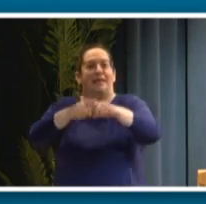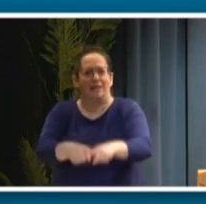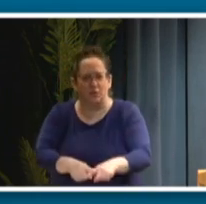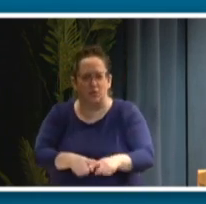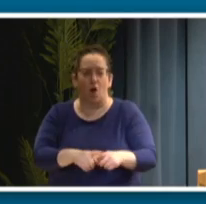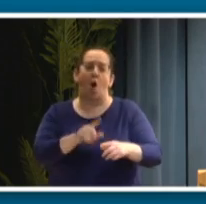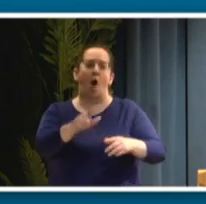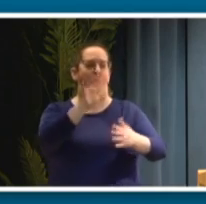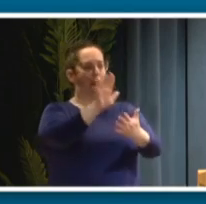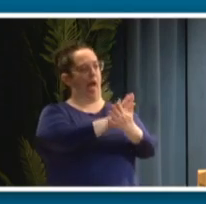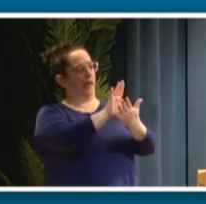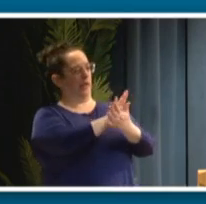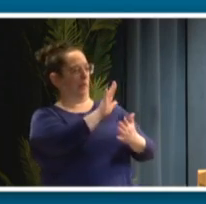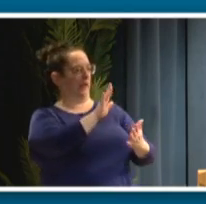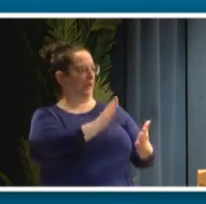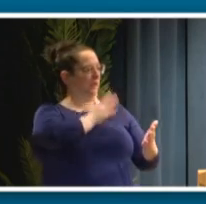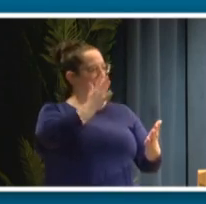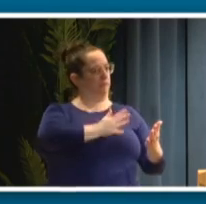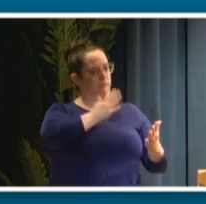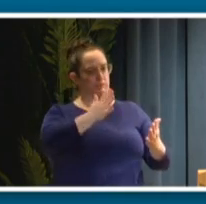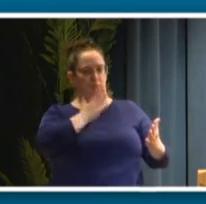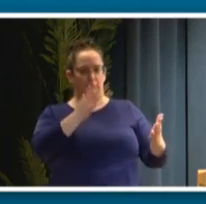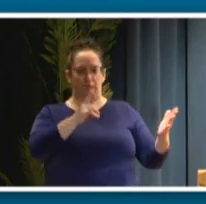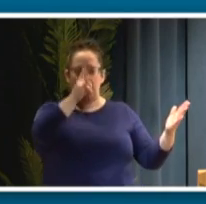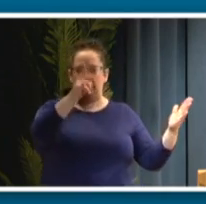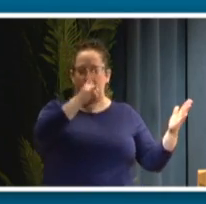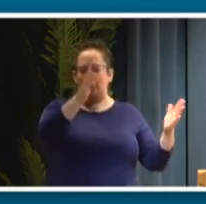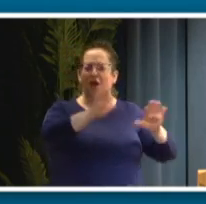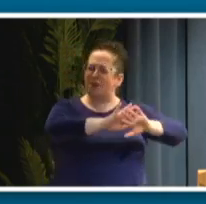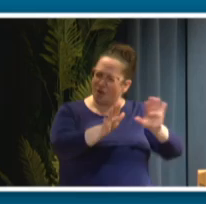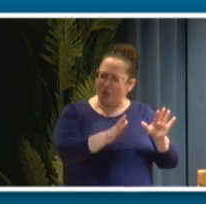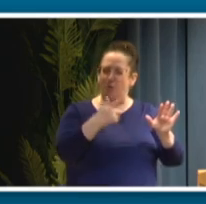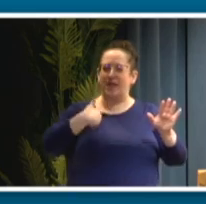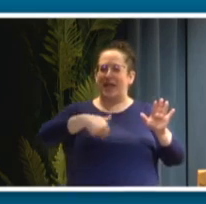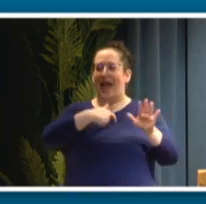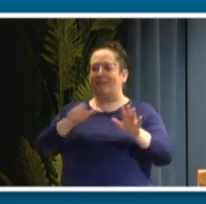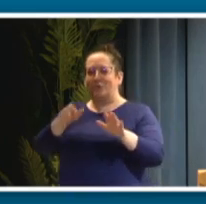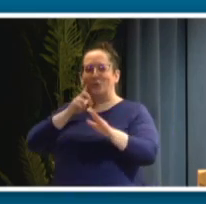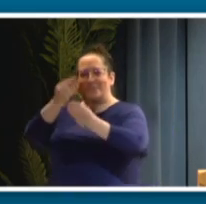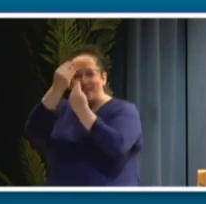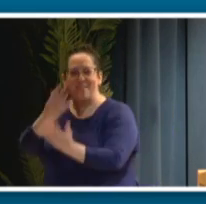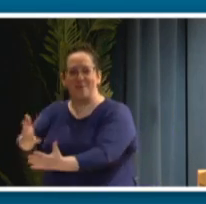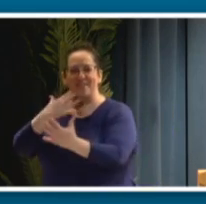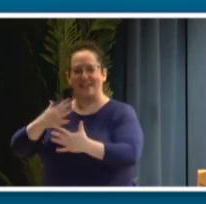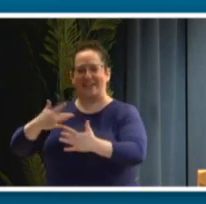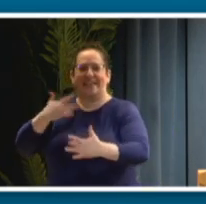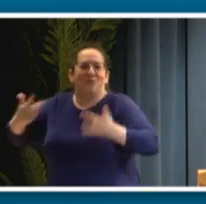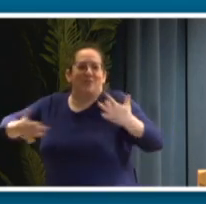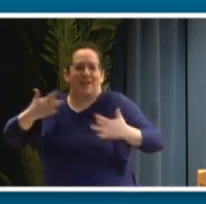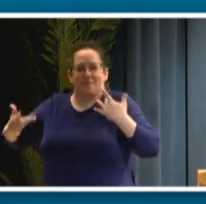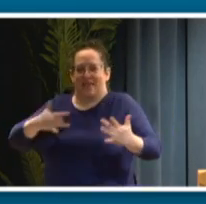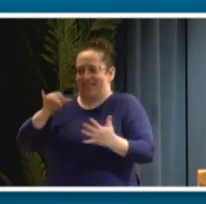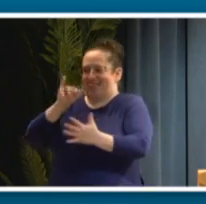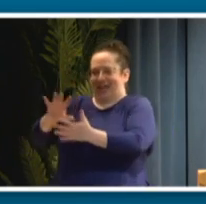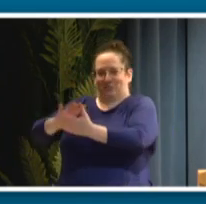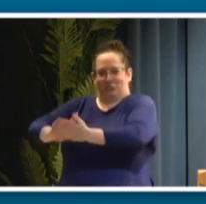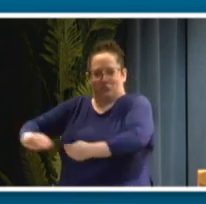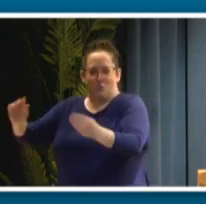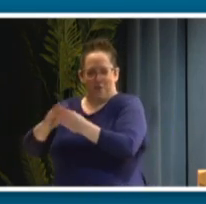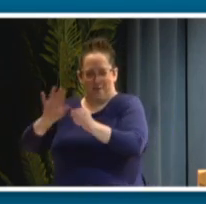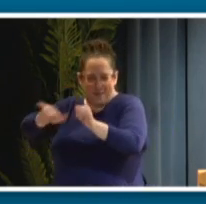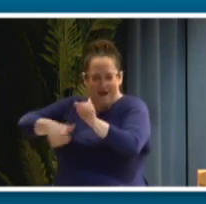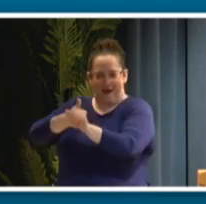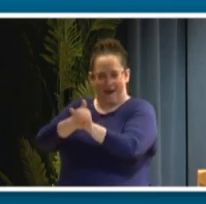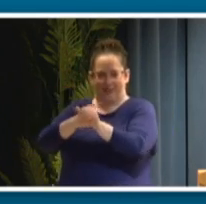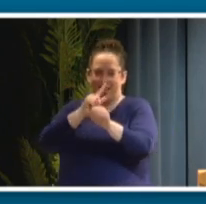academia, right? And I'm like, don't nobody really care about it, right? Kids want to know, how you going to entertain me? I don't know why we don't lean that way